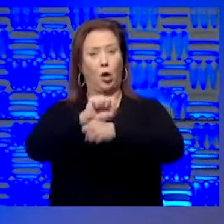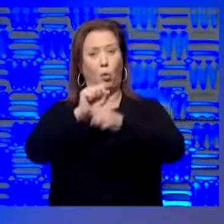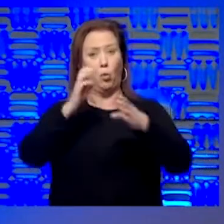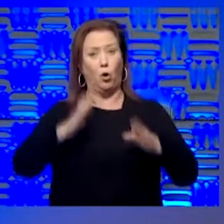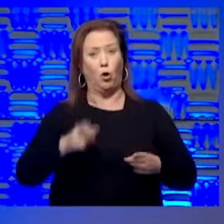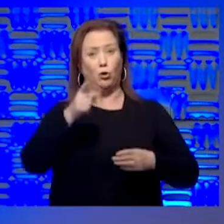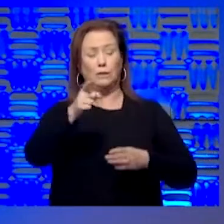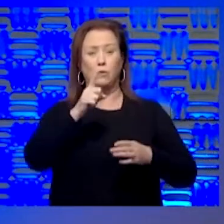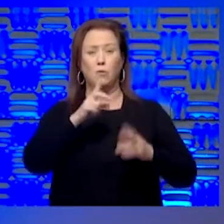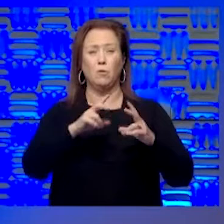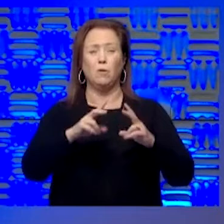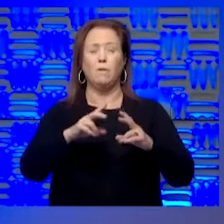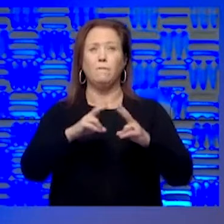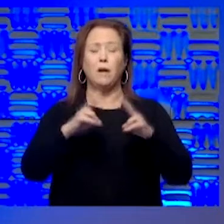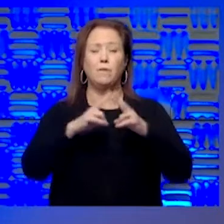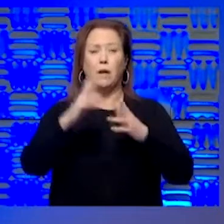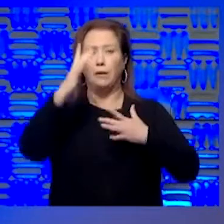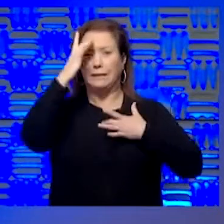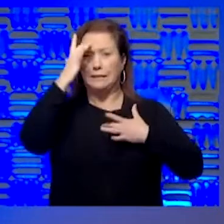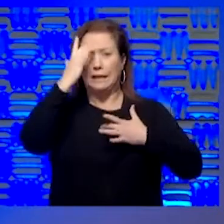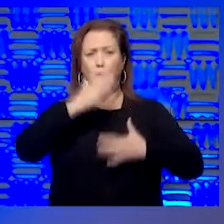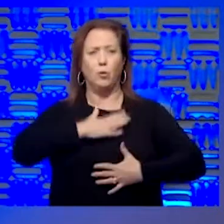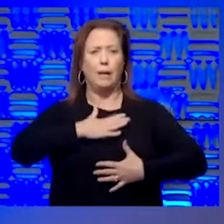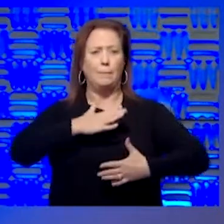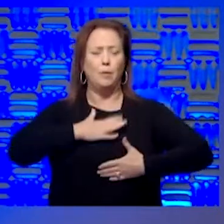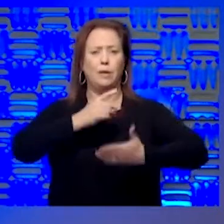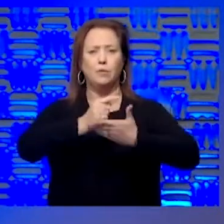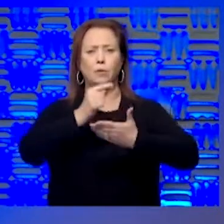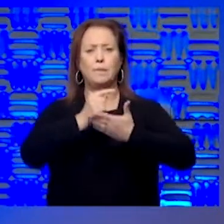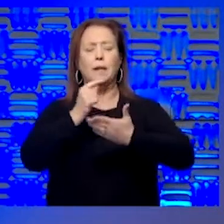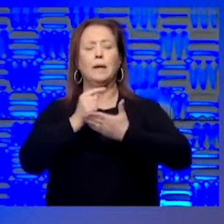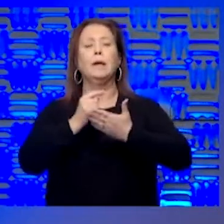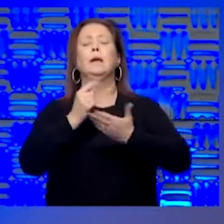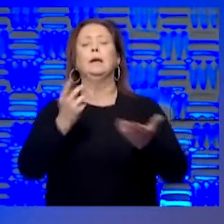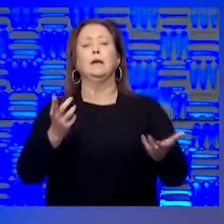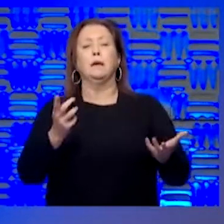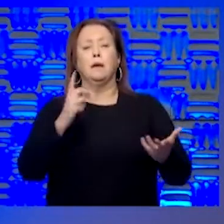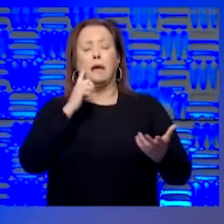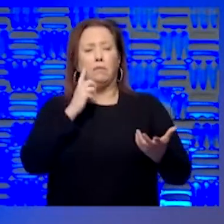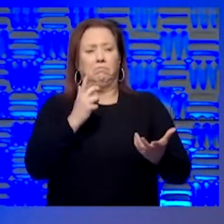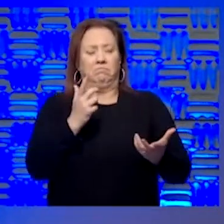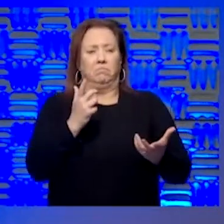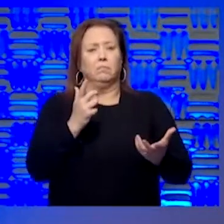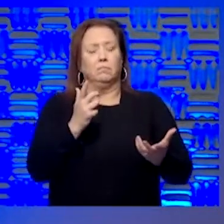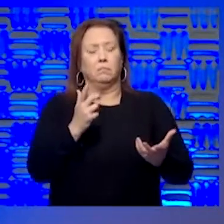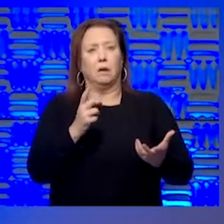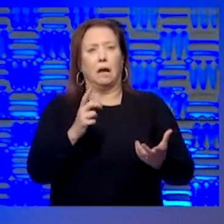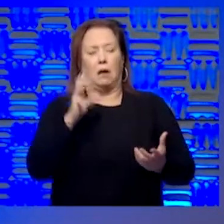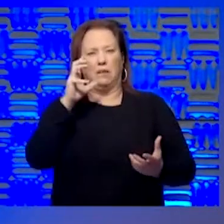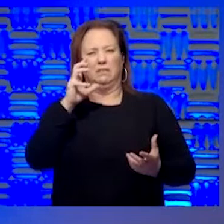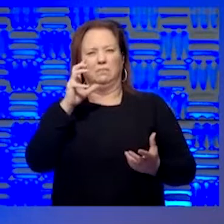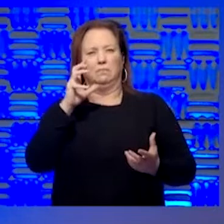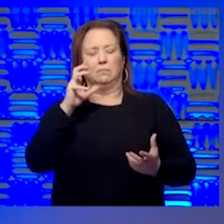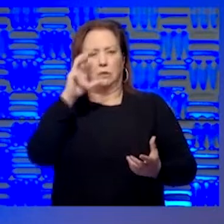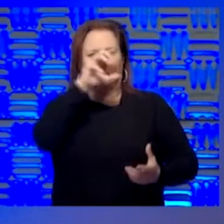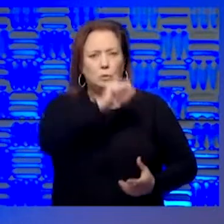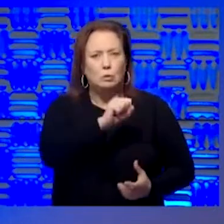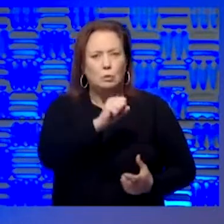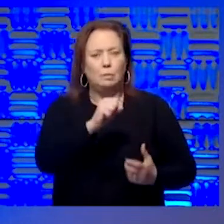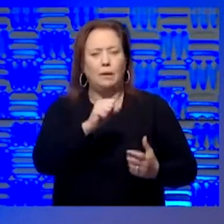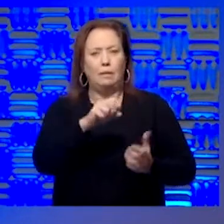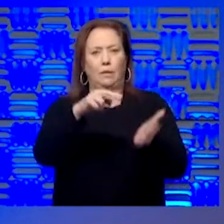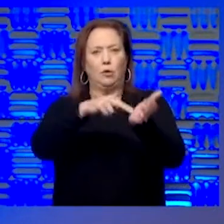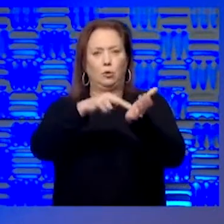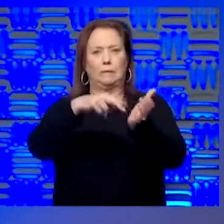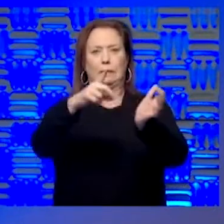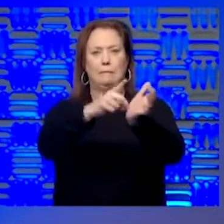and you were critically ill and you were getting breathing treatments and doing aerosol generating procedures, I would have suspected that a lot of those healthcare